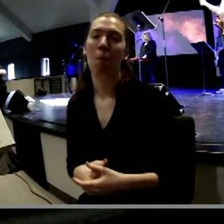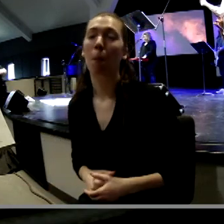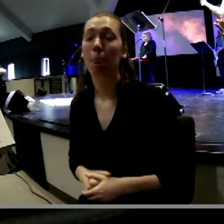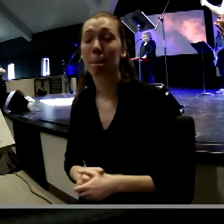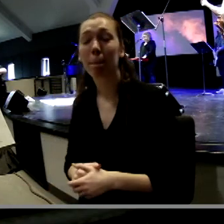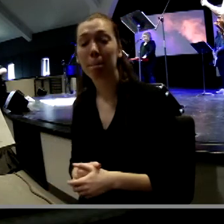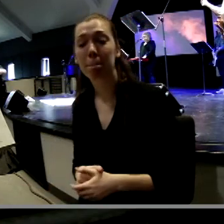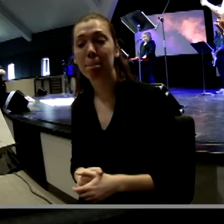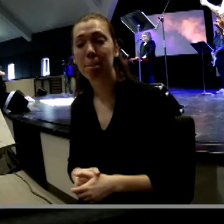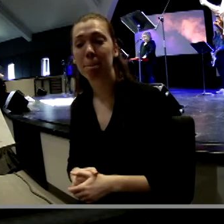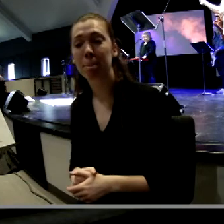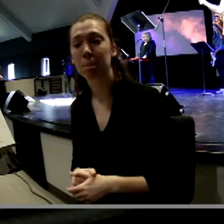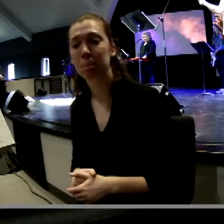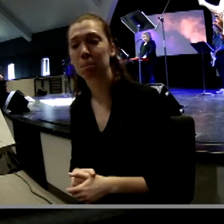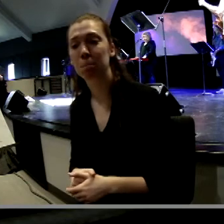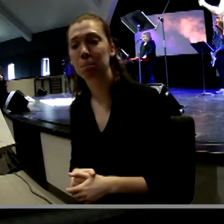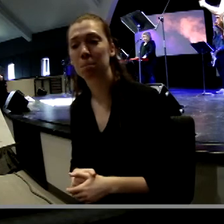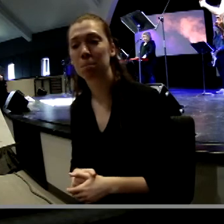Is